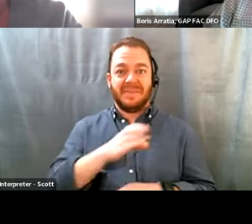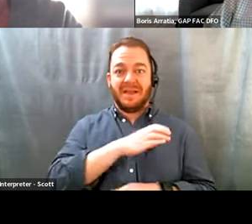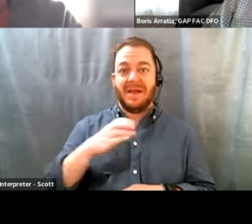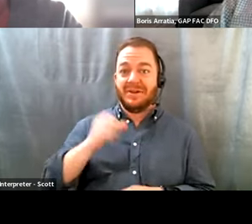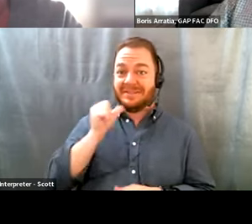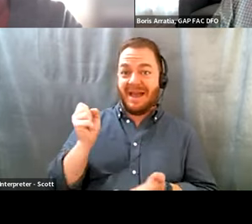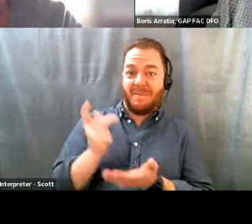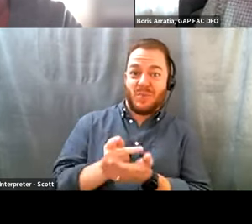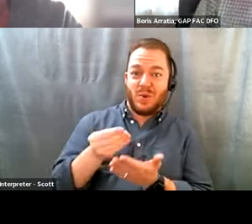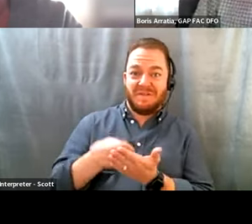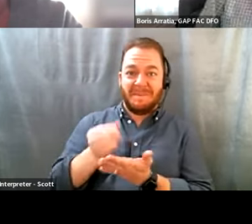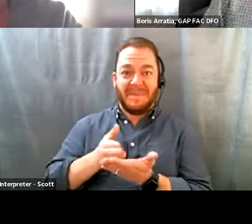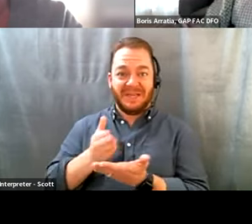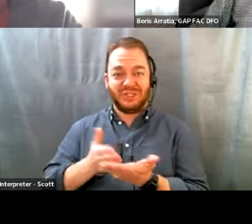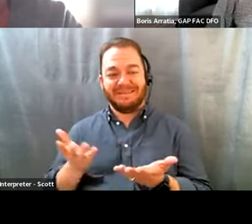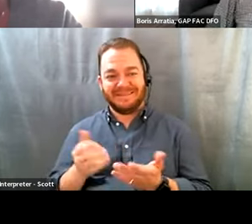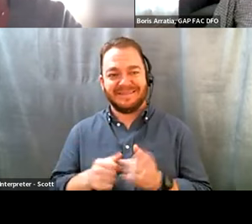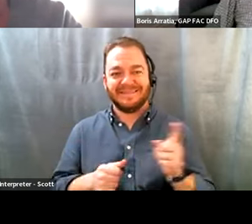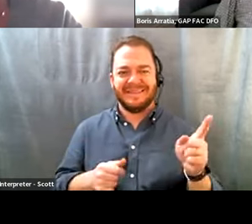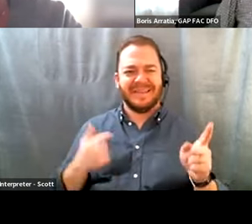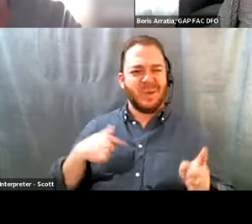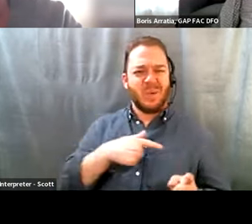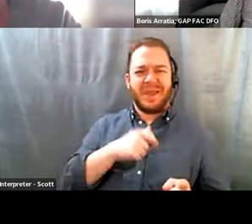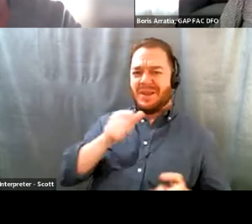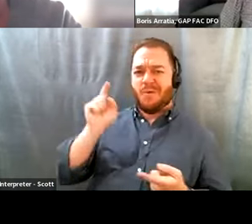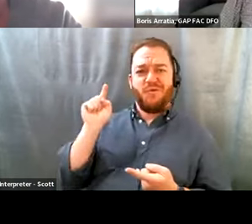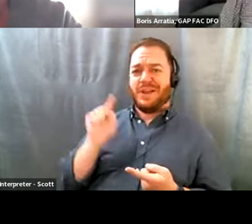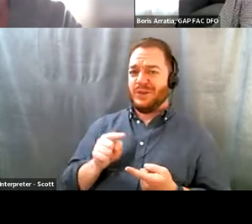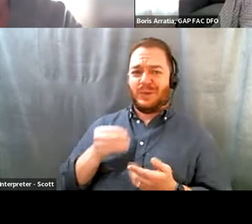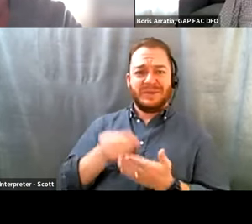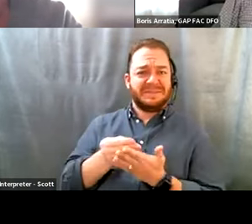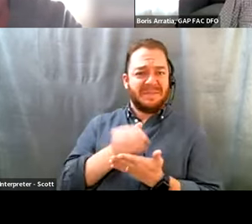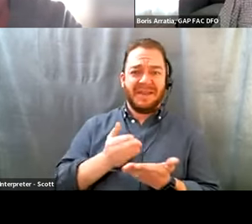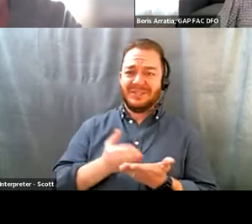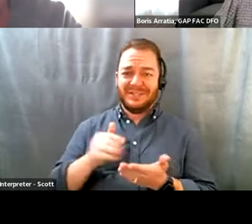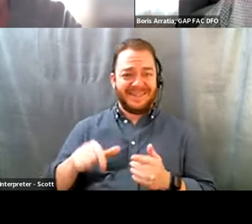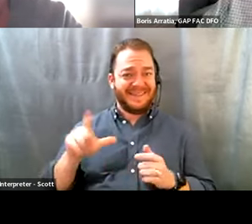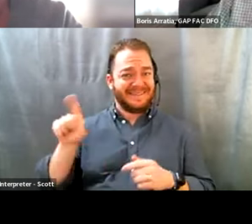budget. I was going to say we don't reduce budgets in this government.